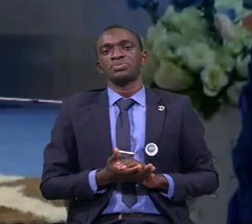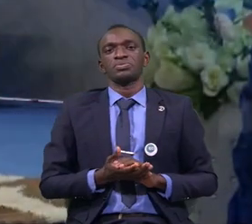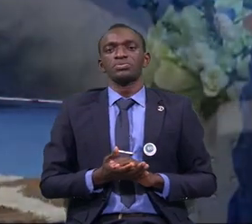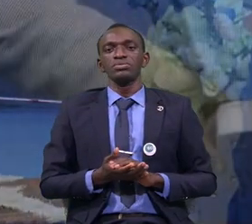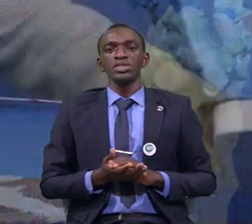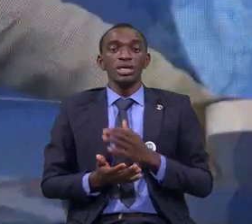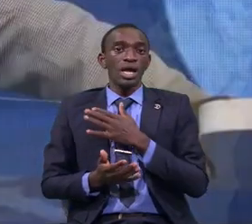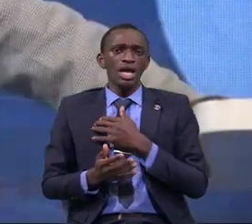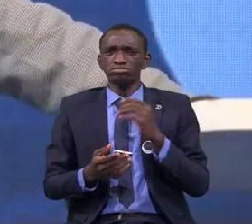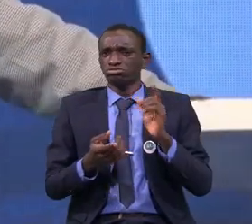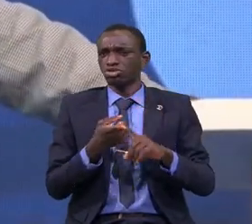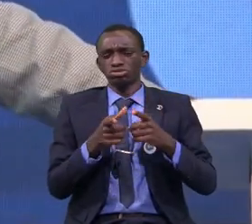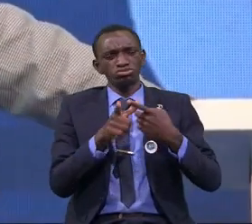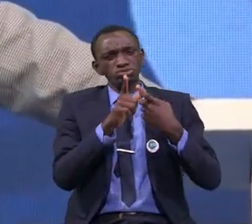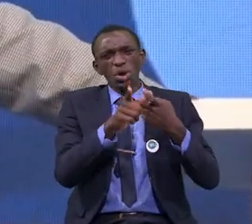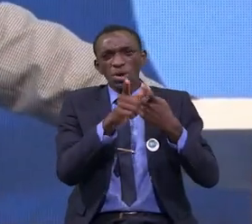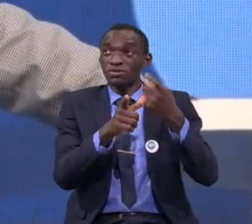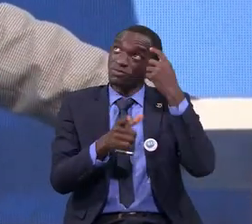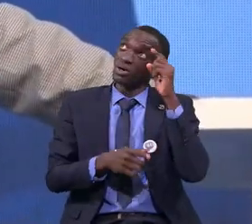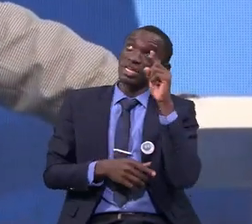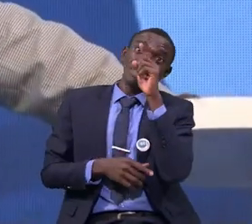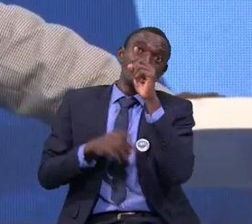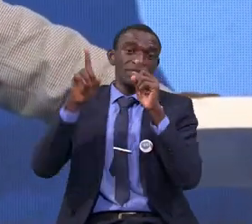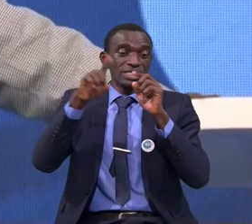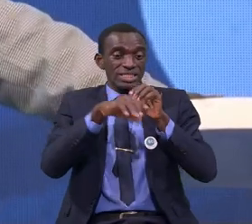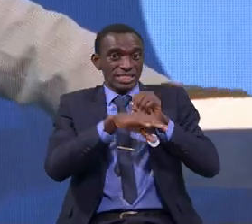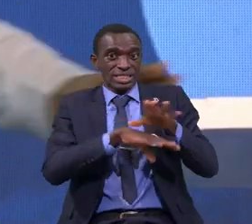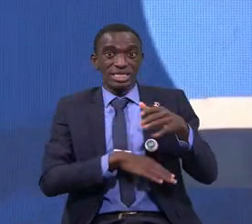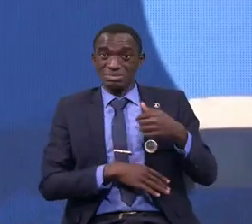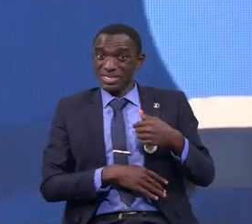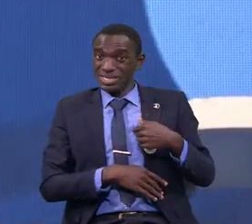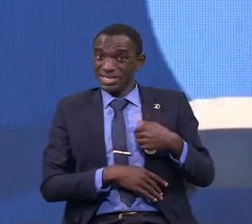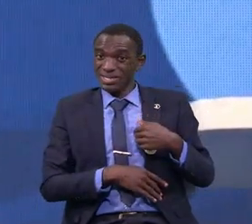And to run an errand for that holy God,